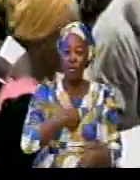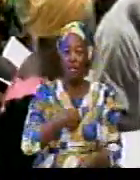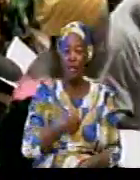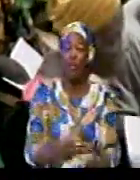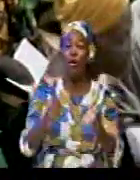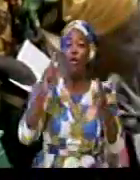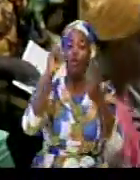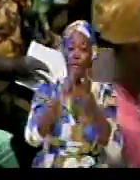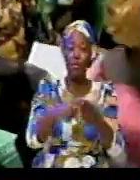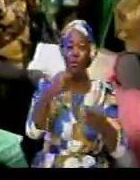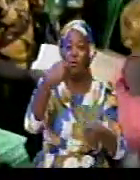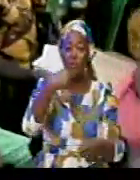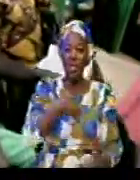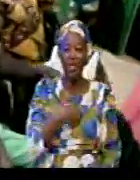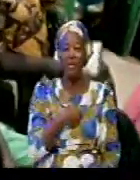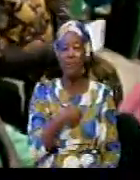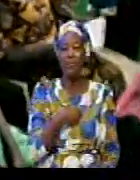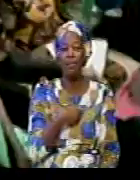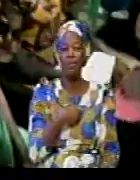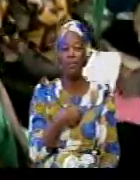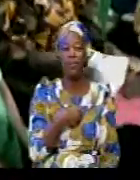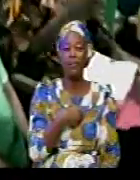me, unto me,